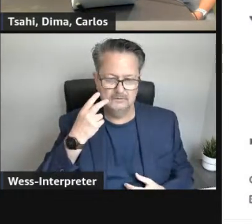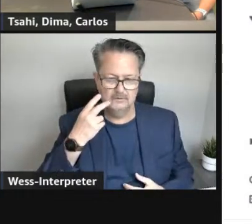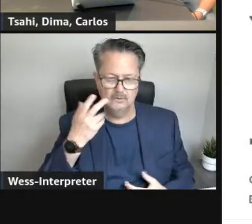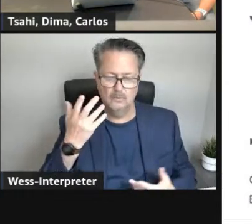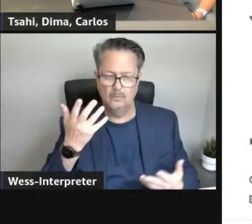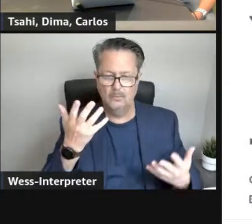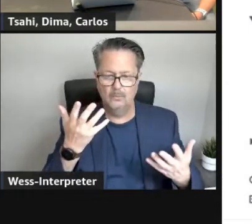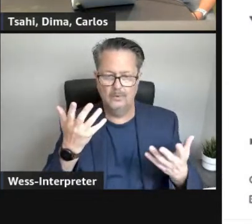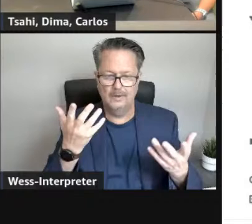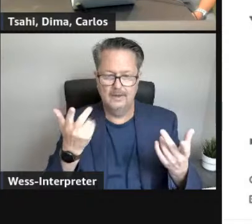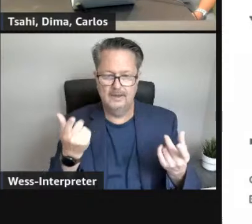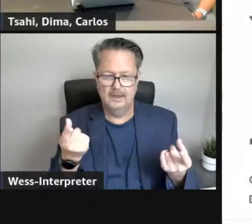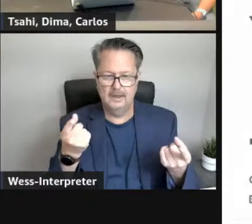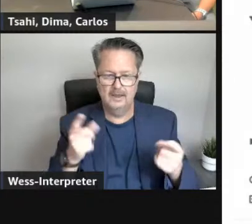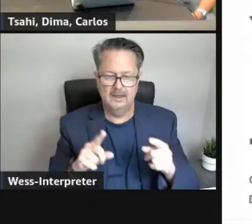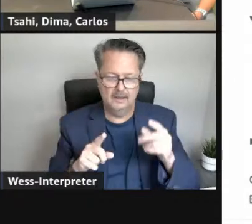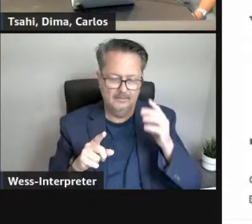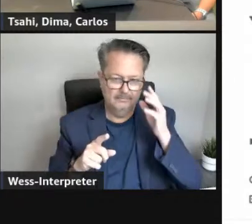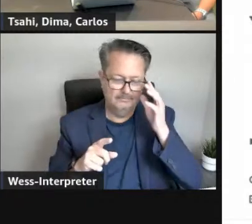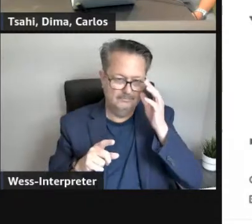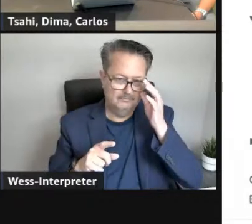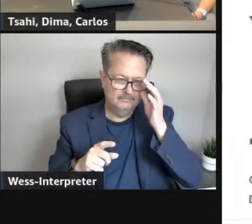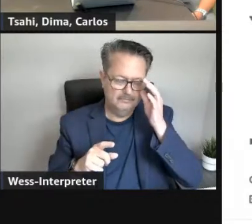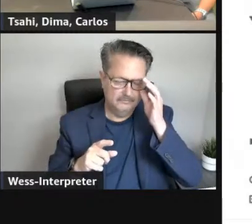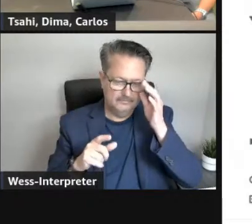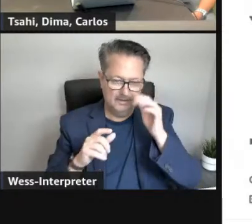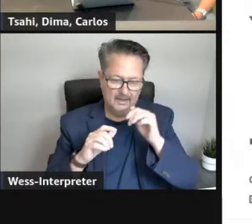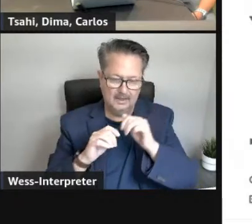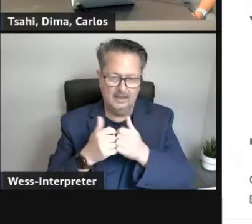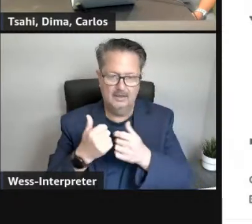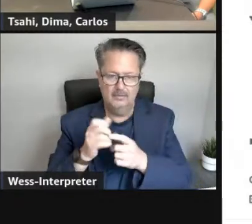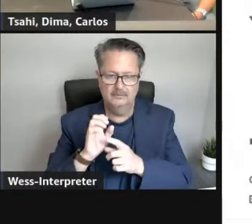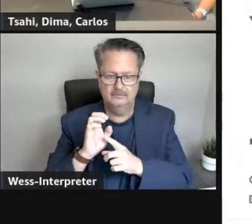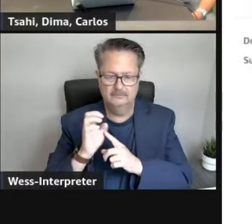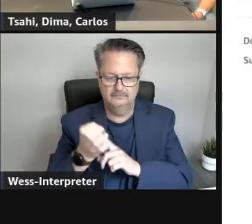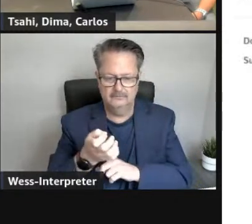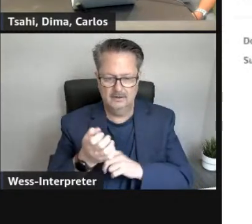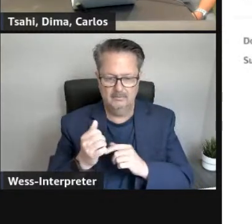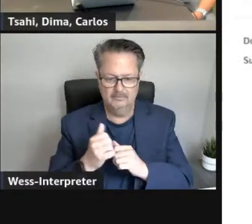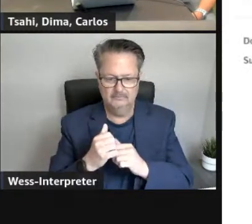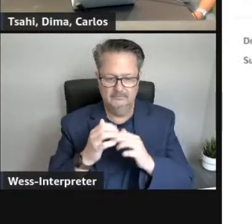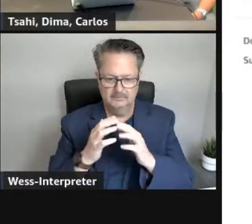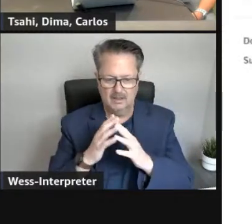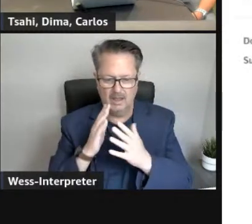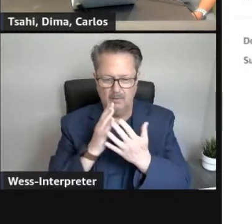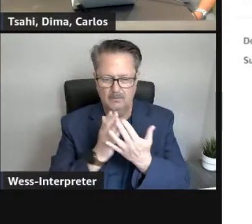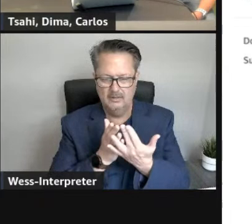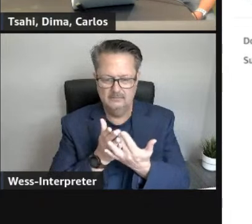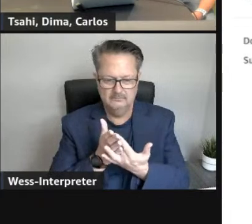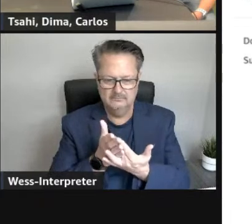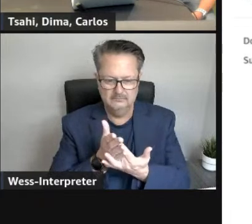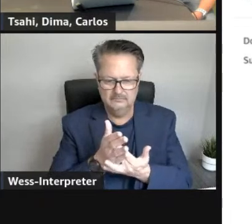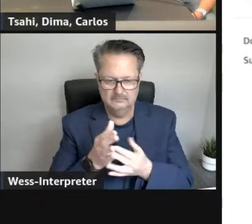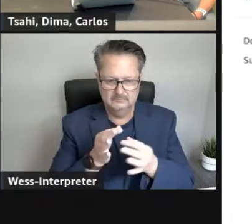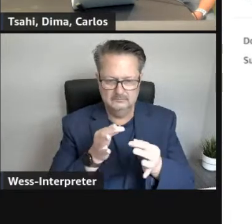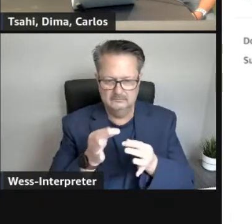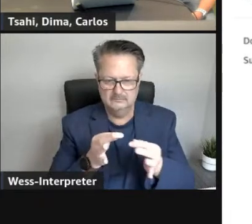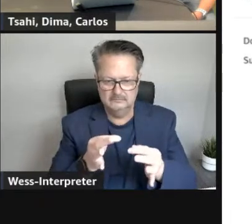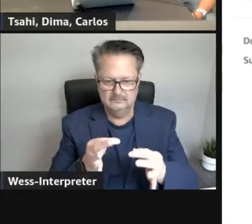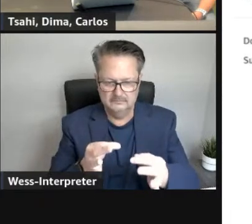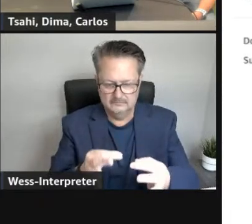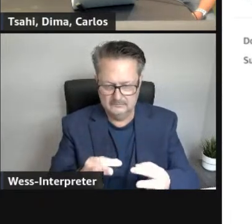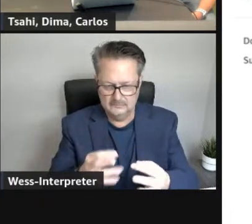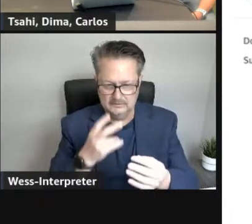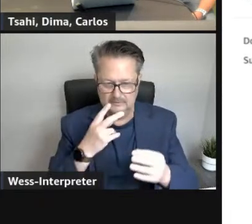happened, what was created, how those environments were created. So I will navigate to the EKS console, and we can see that there were